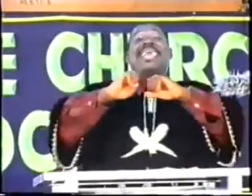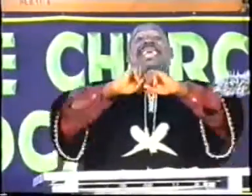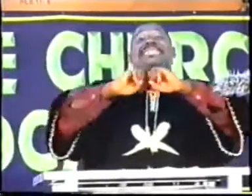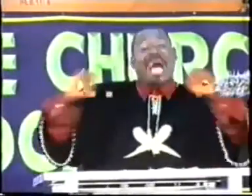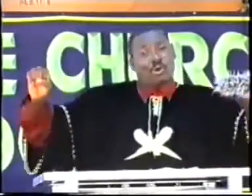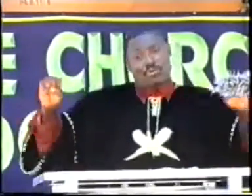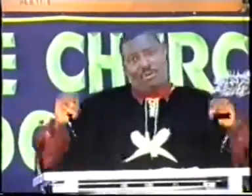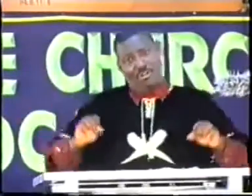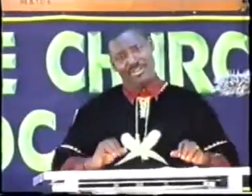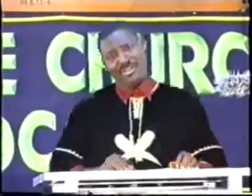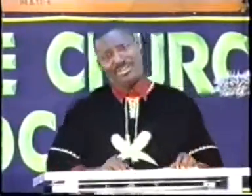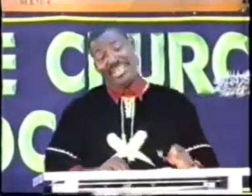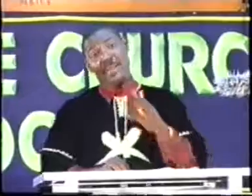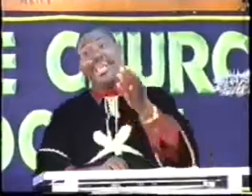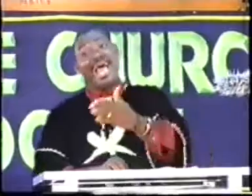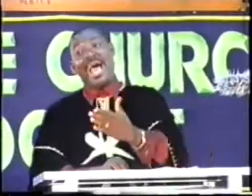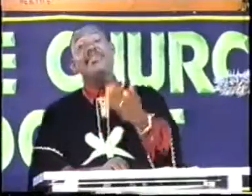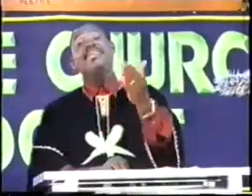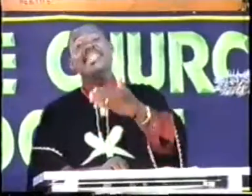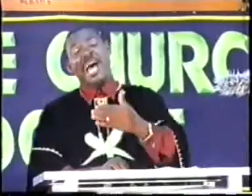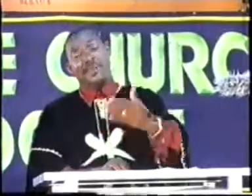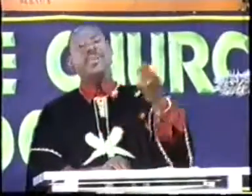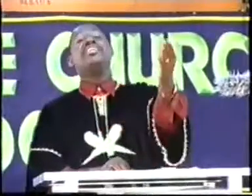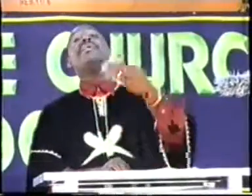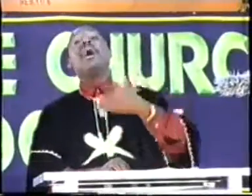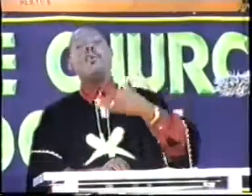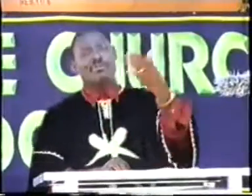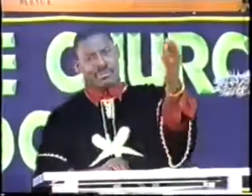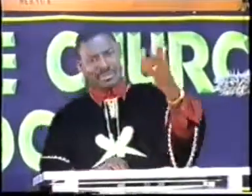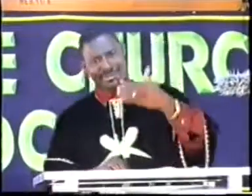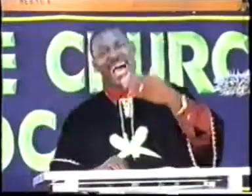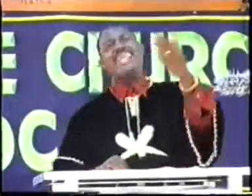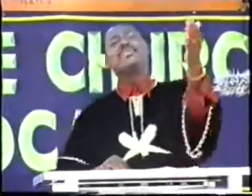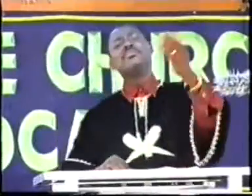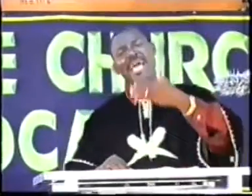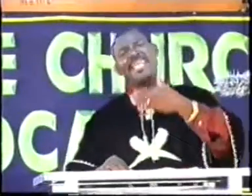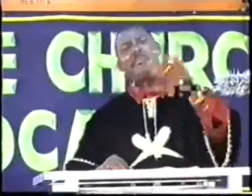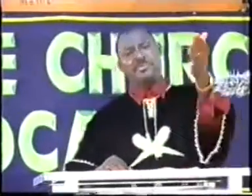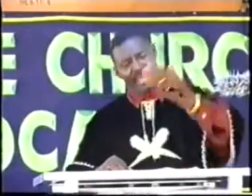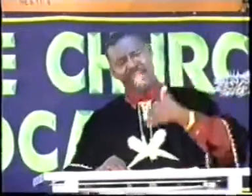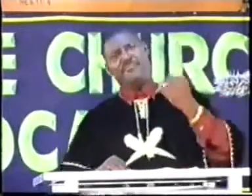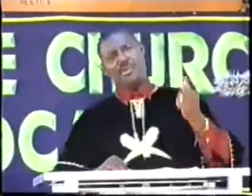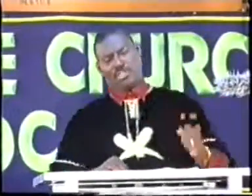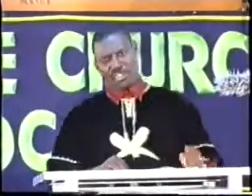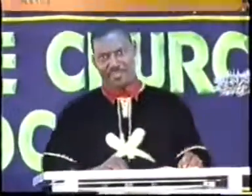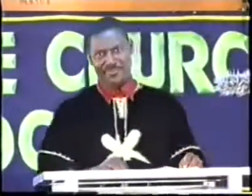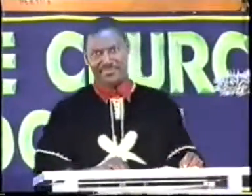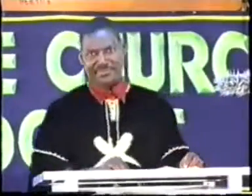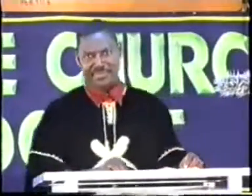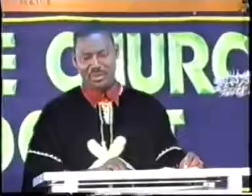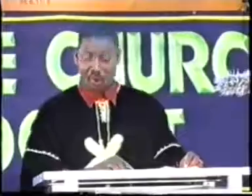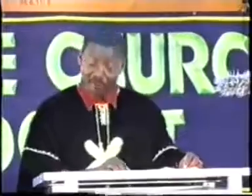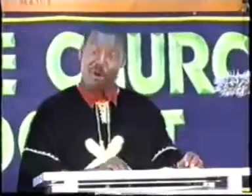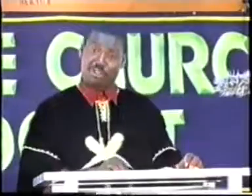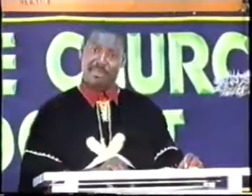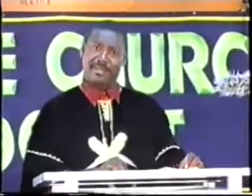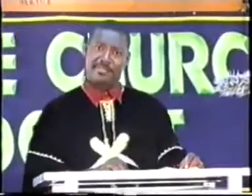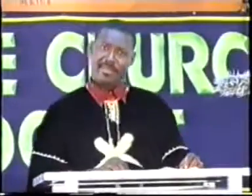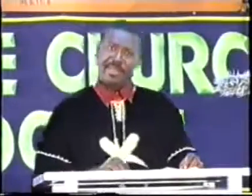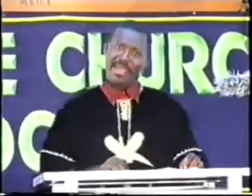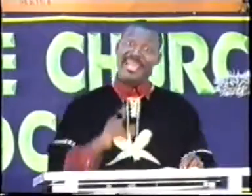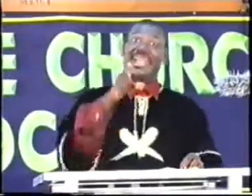ade da dankrofo. Se de ebeye a ebre nyina no ye benya won na yetumi anya biribi ade afri won chen. Odofo wuti